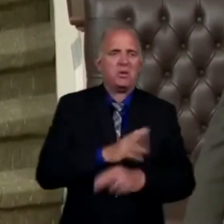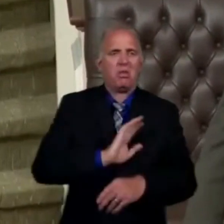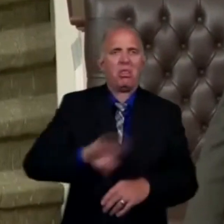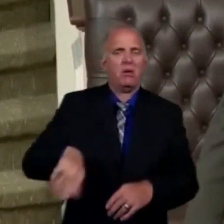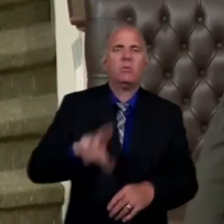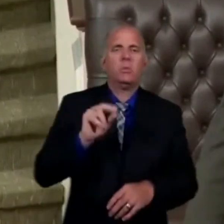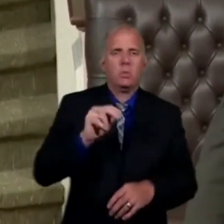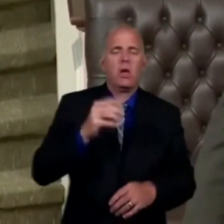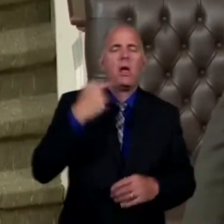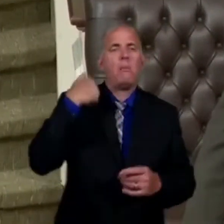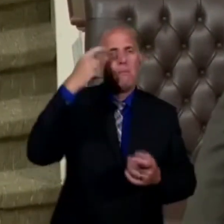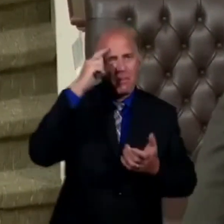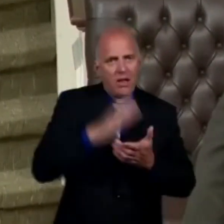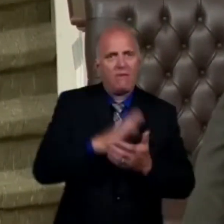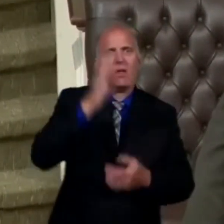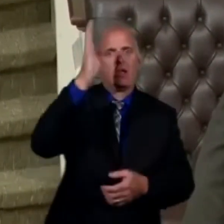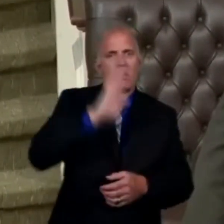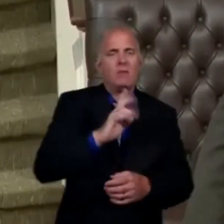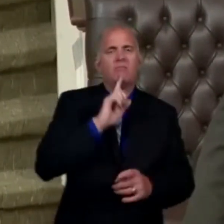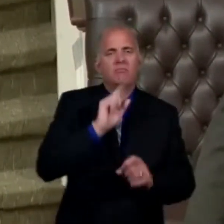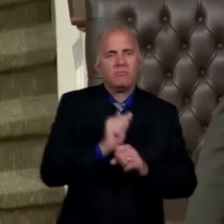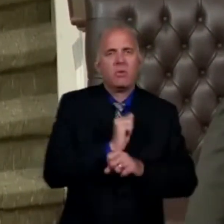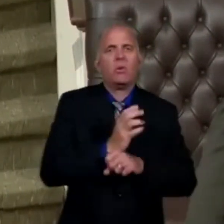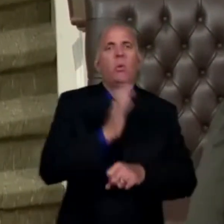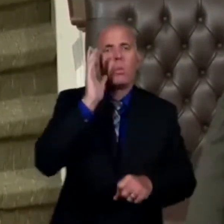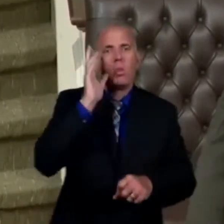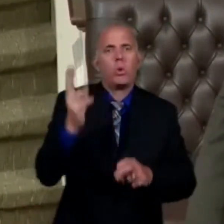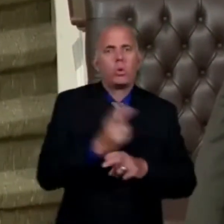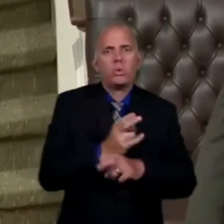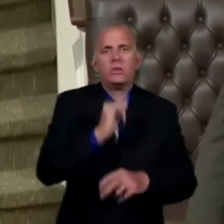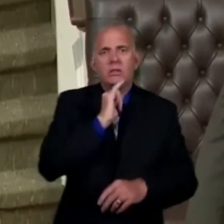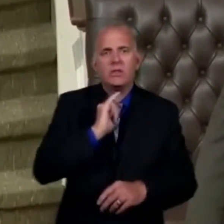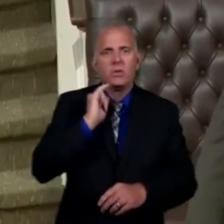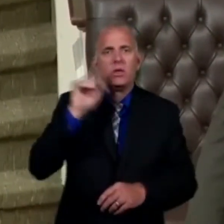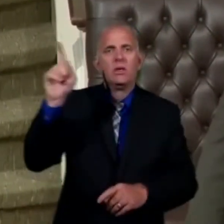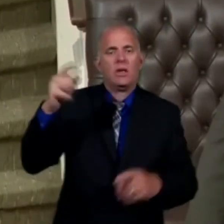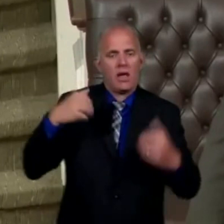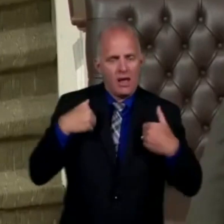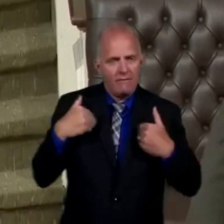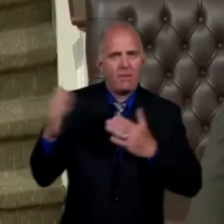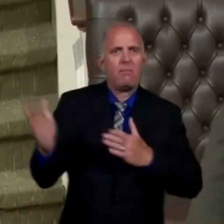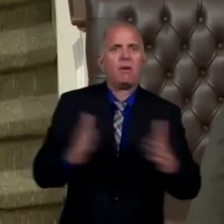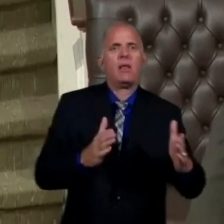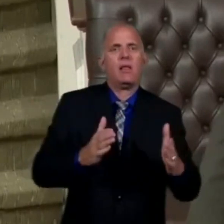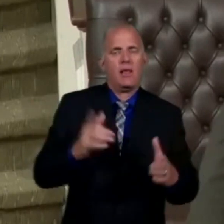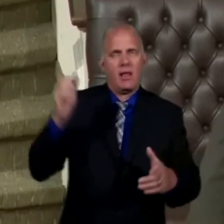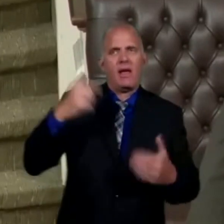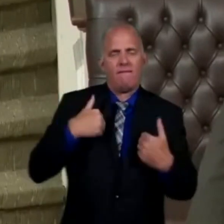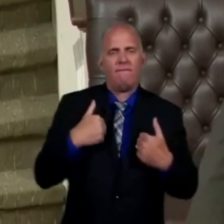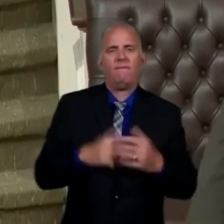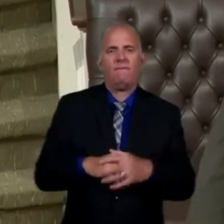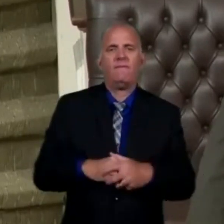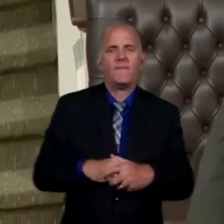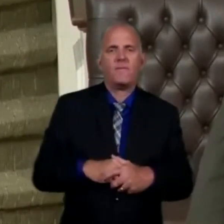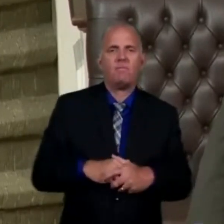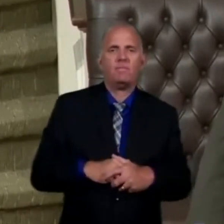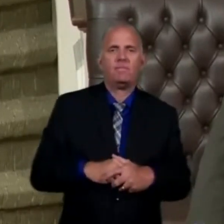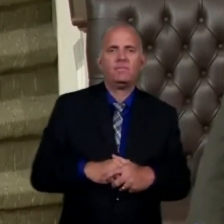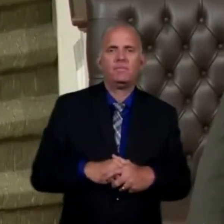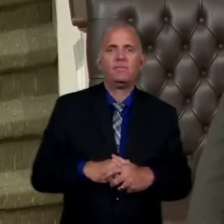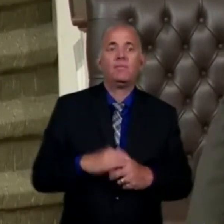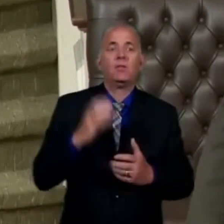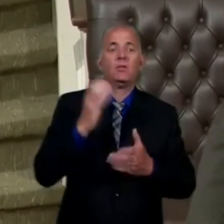in unbelievable supernatural ways right now, and He has a plan for that in the future. But in chapters 9,